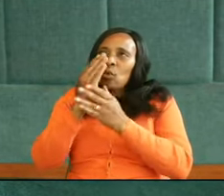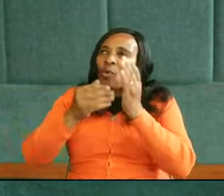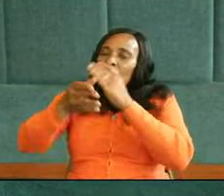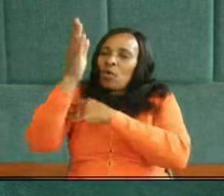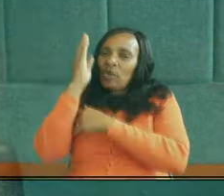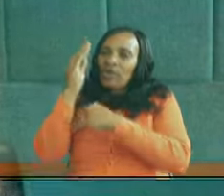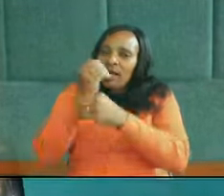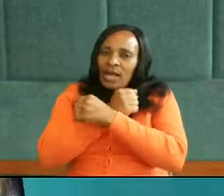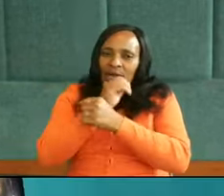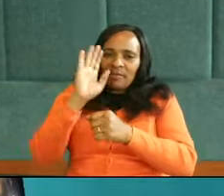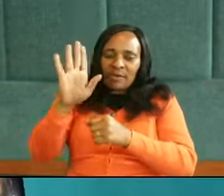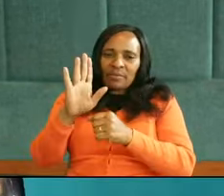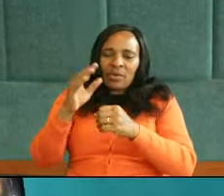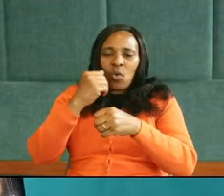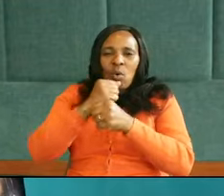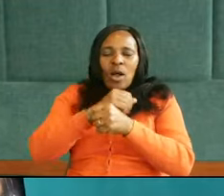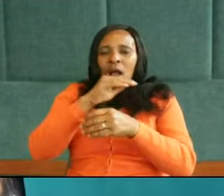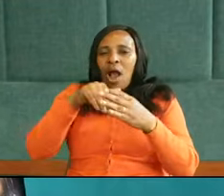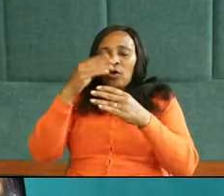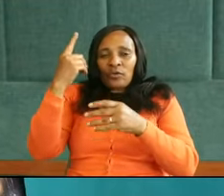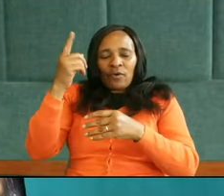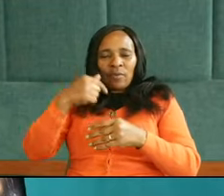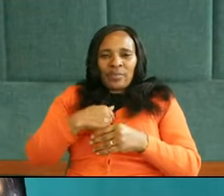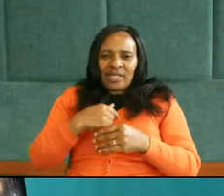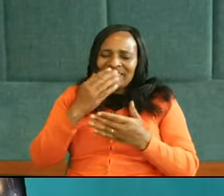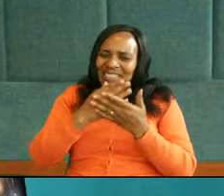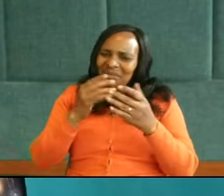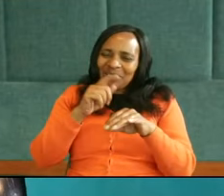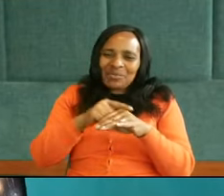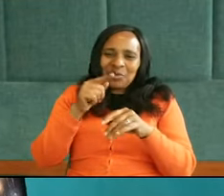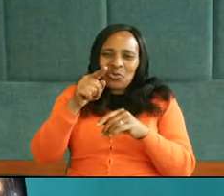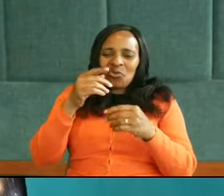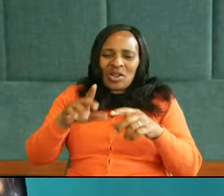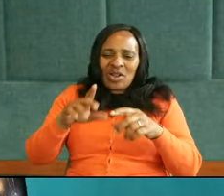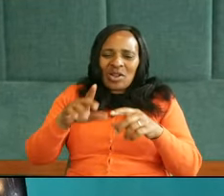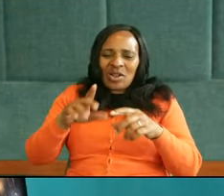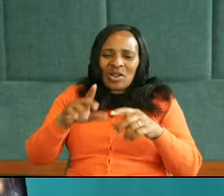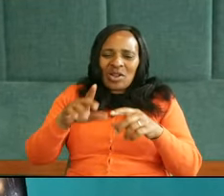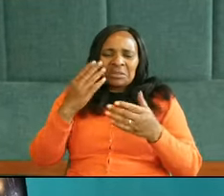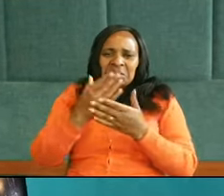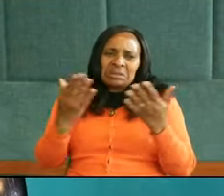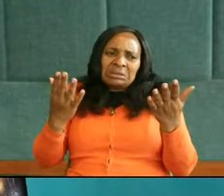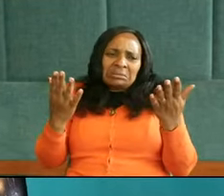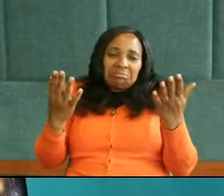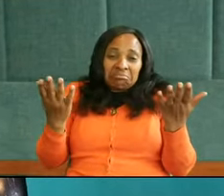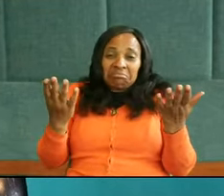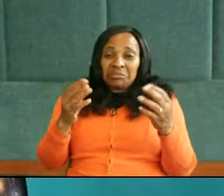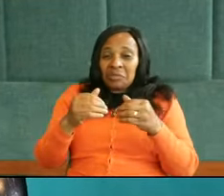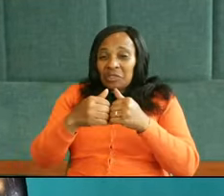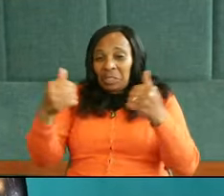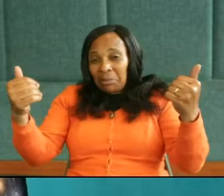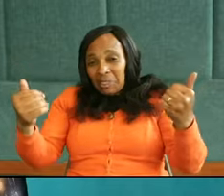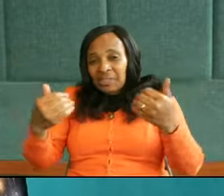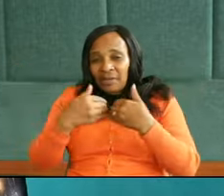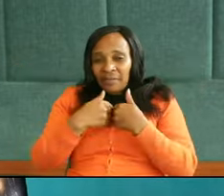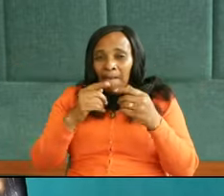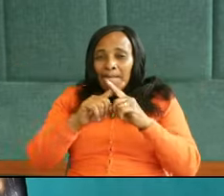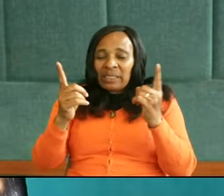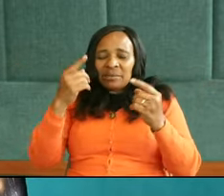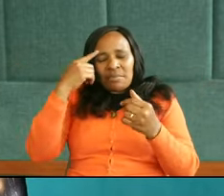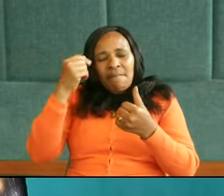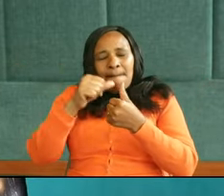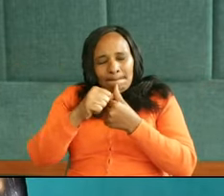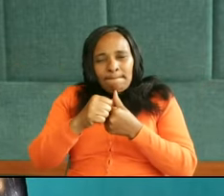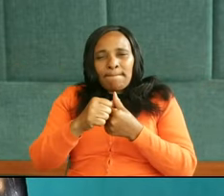they're all going to work out somehow. Amen. Because I think sometimes when you're in life, some things seem as if like they're falling apart. But if I